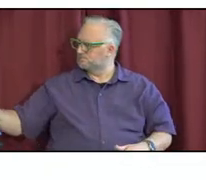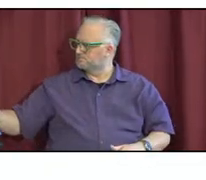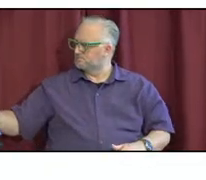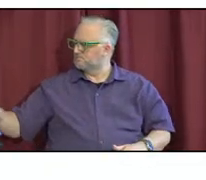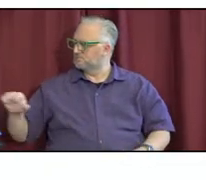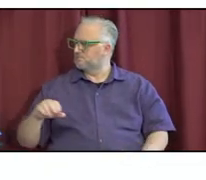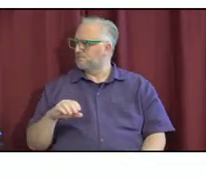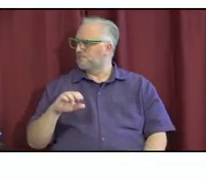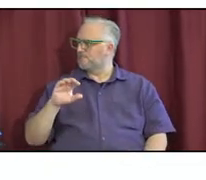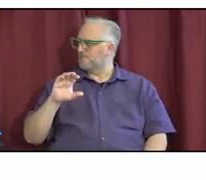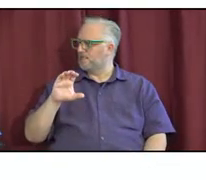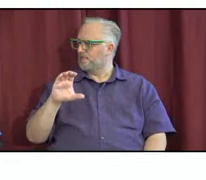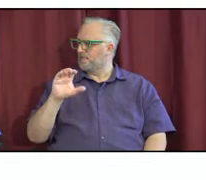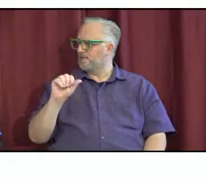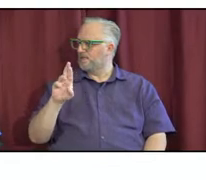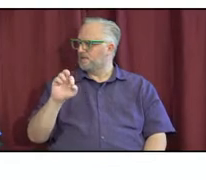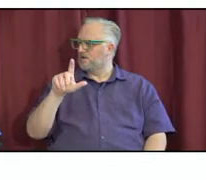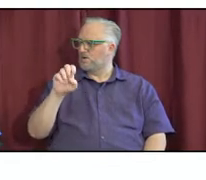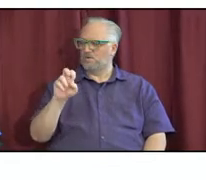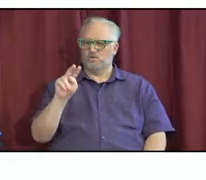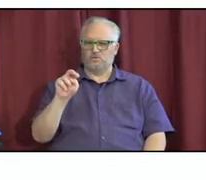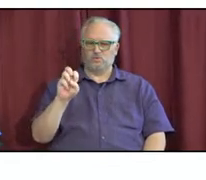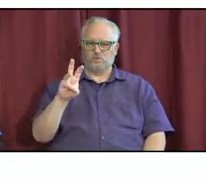Carol Newell,